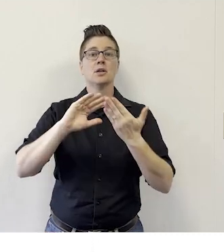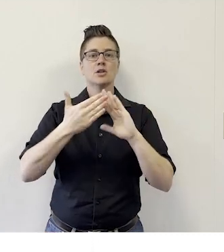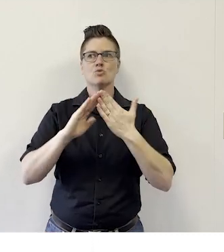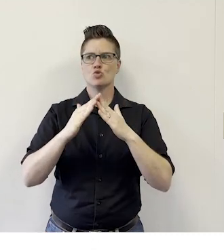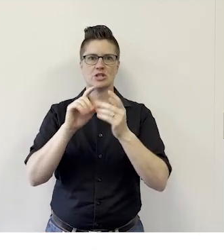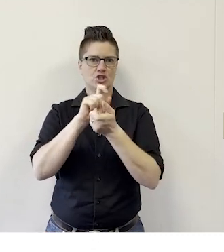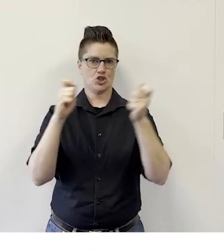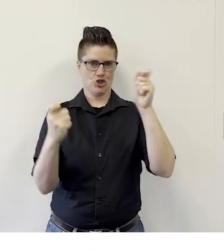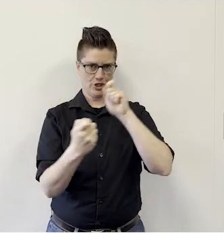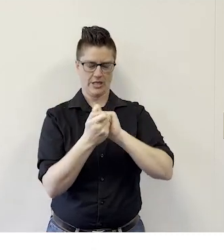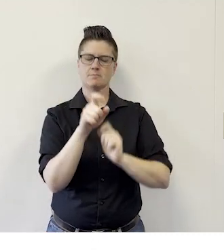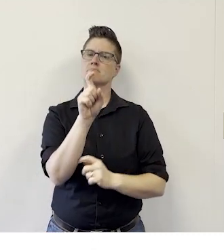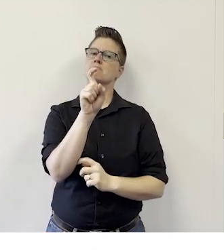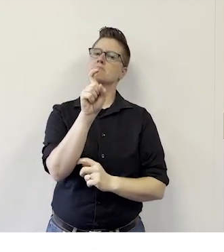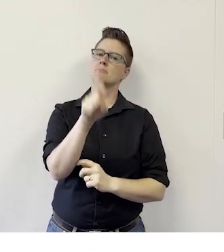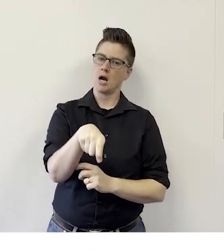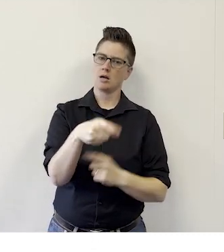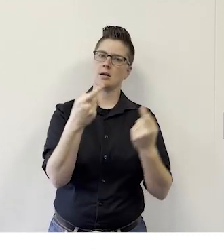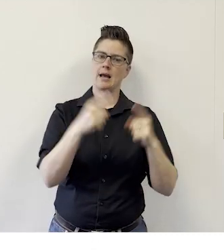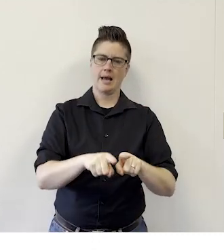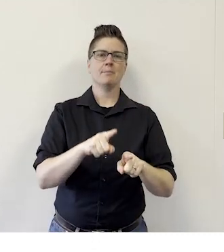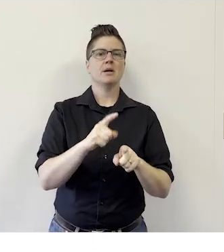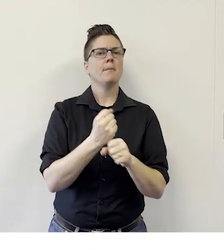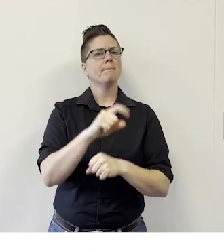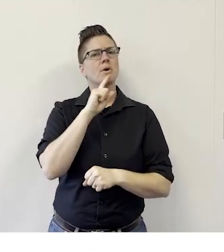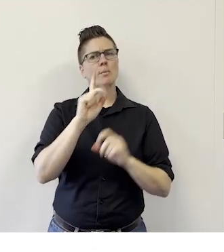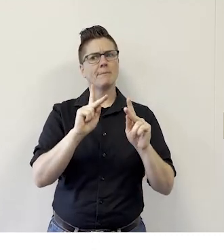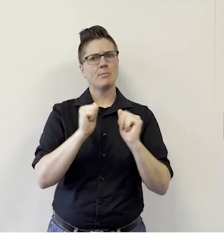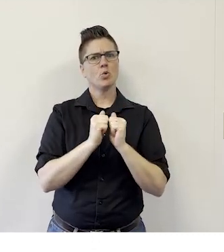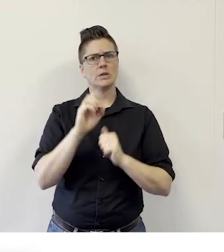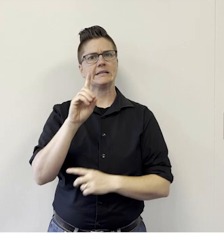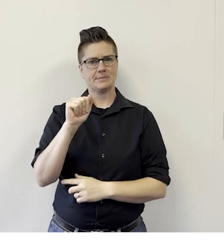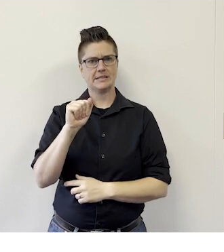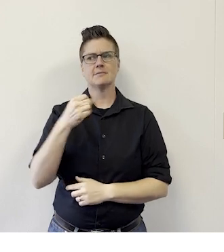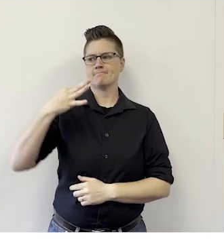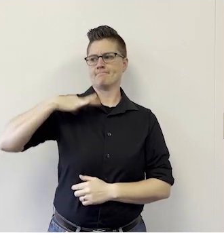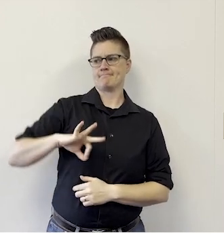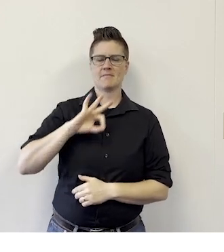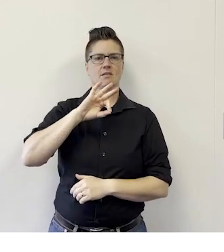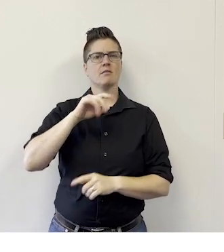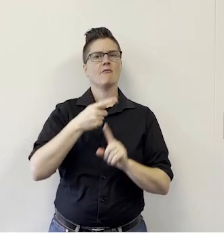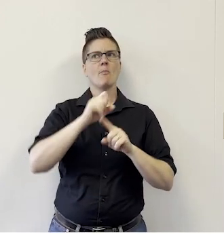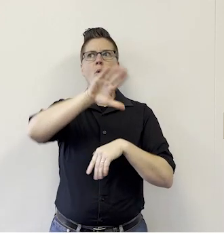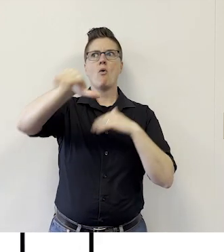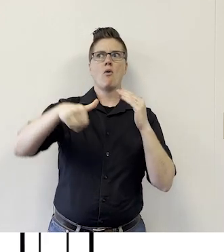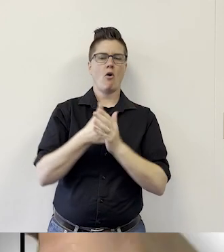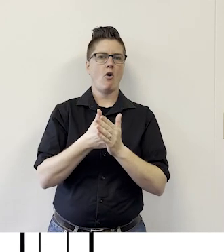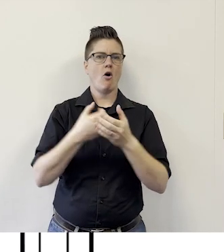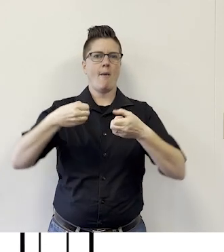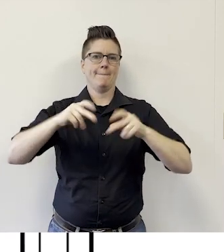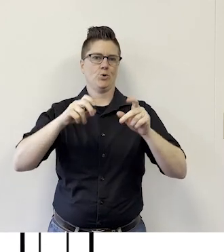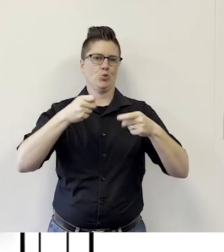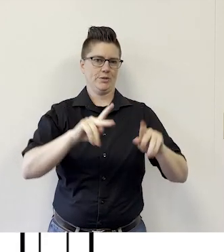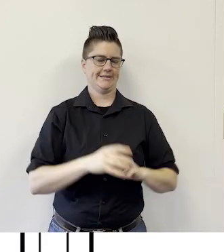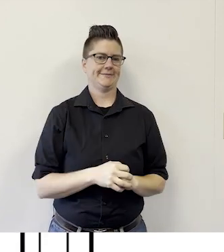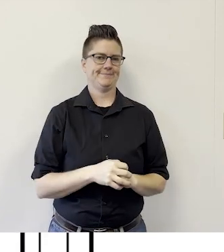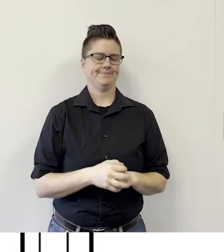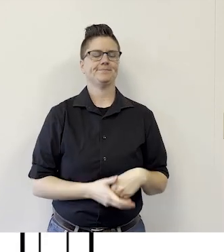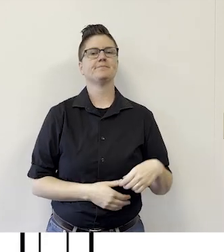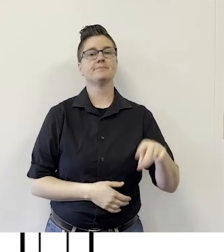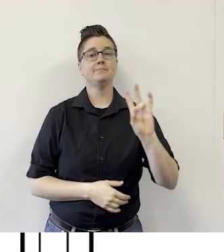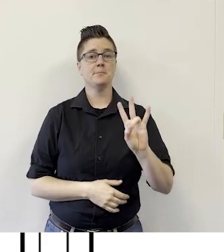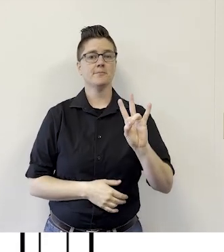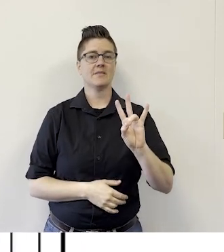Advocacy. Community-wide change is needed to ensure that people with disabilities benefit from all that society has